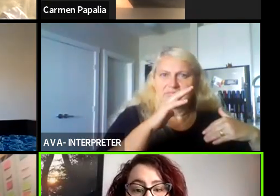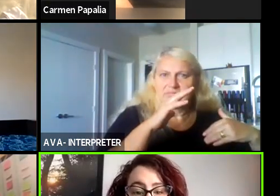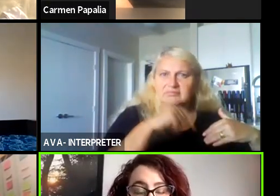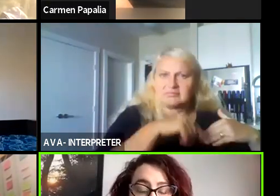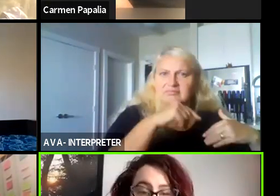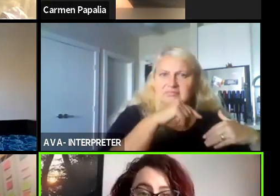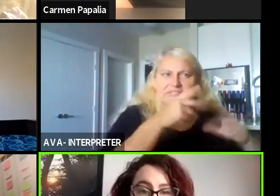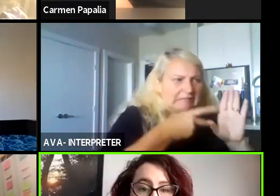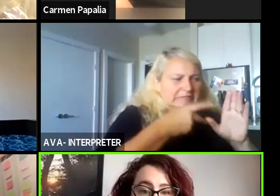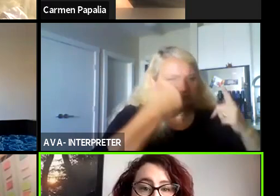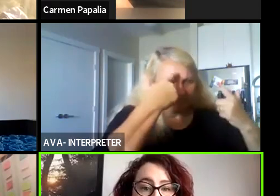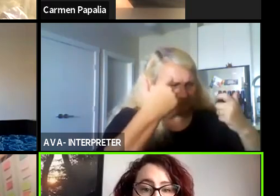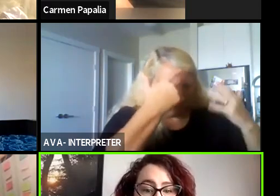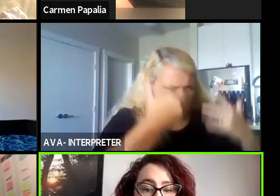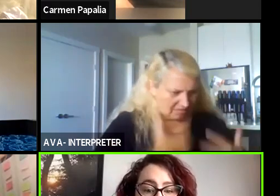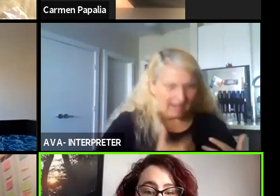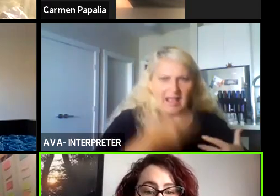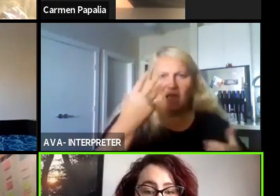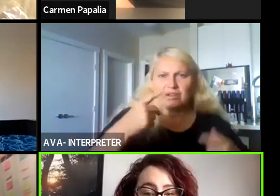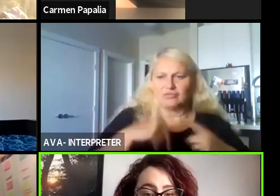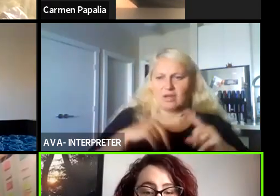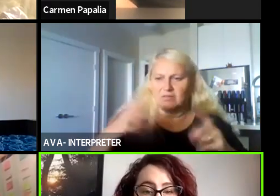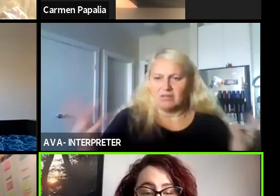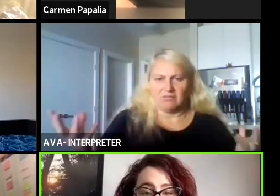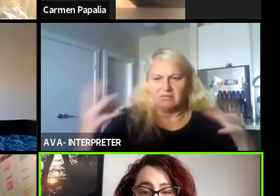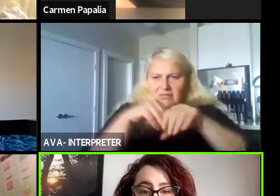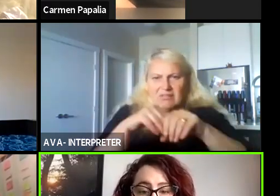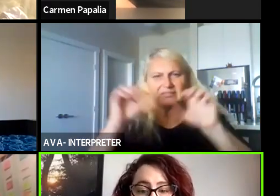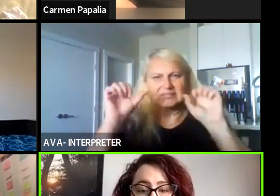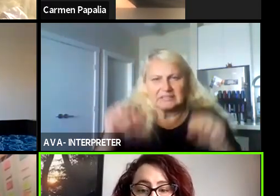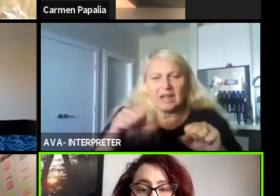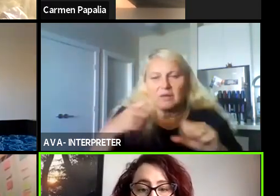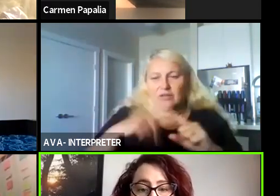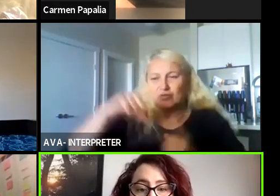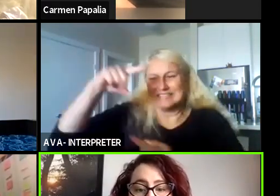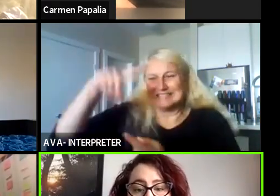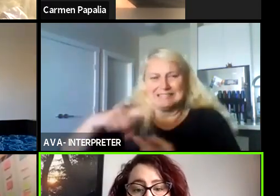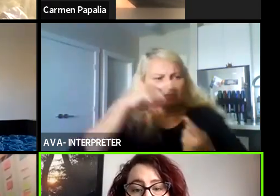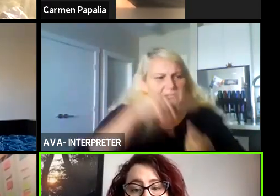to depathologize mental distress and trauma reactions.